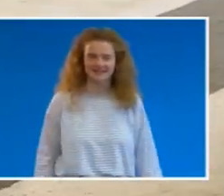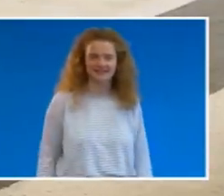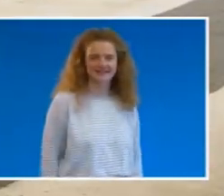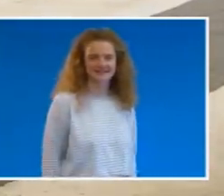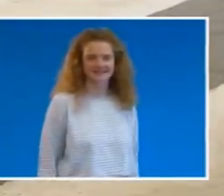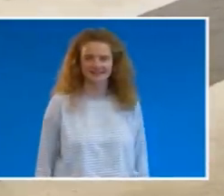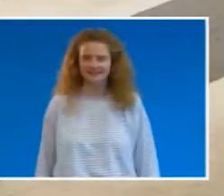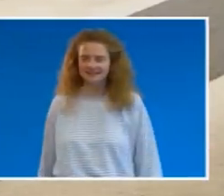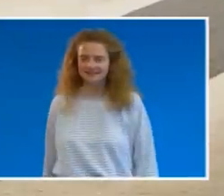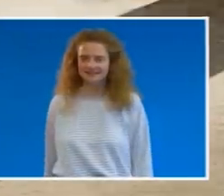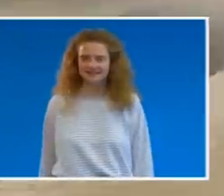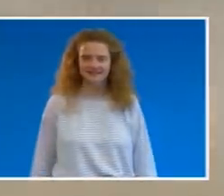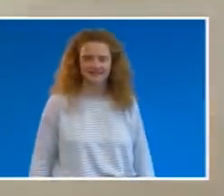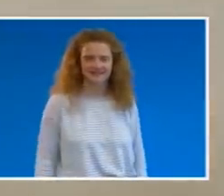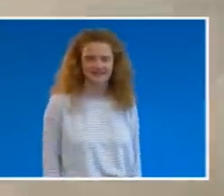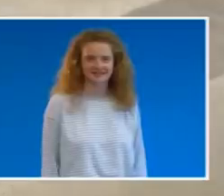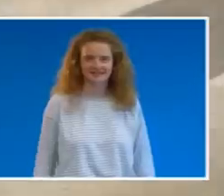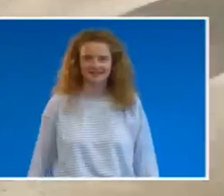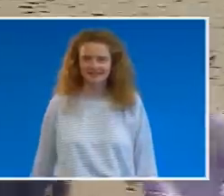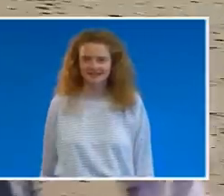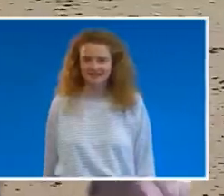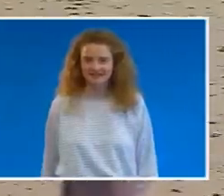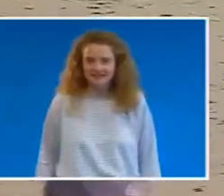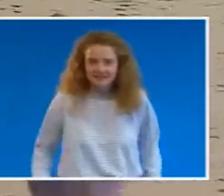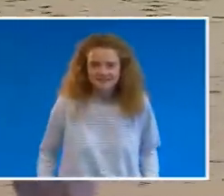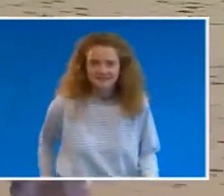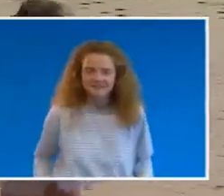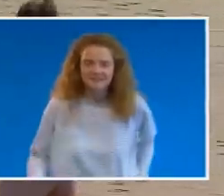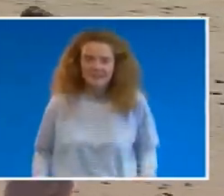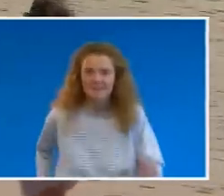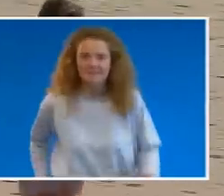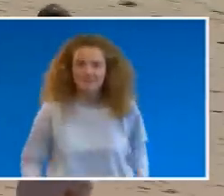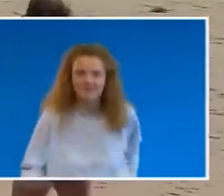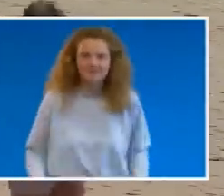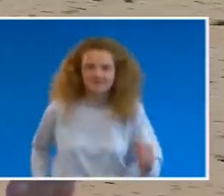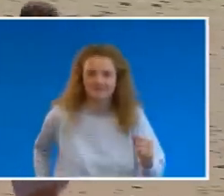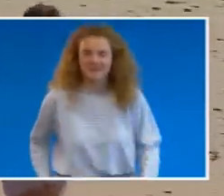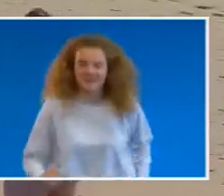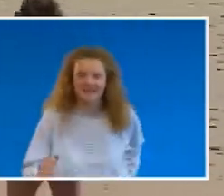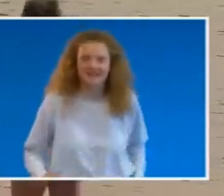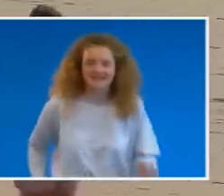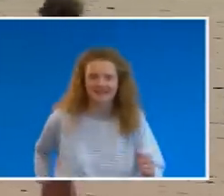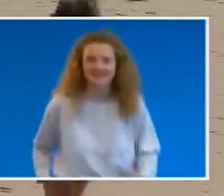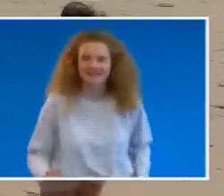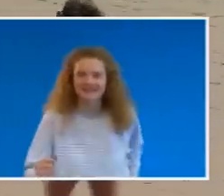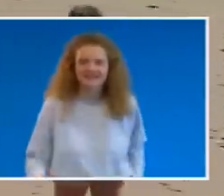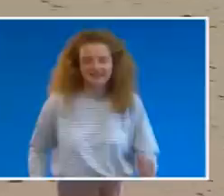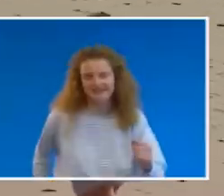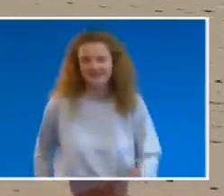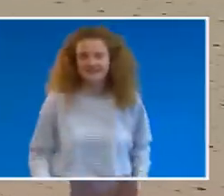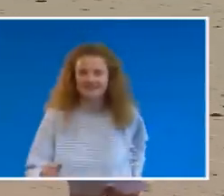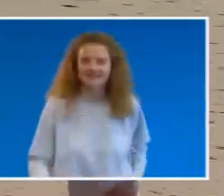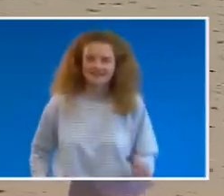this, all on my way to school. I heard the school bell ringing and I ran like